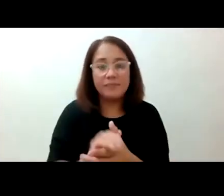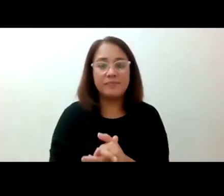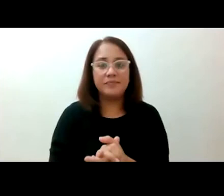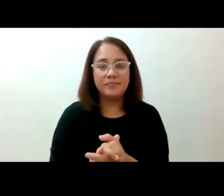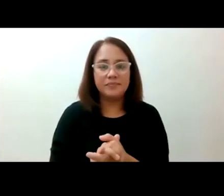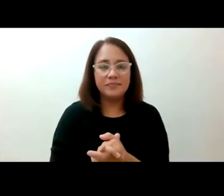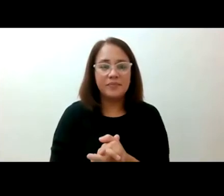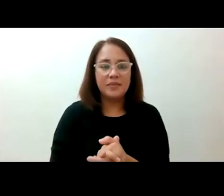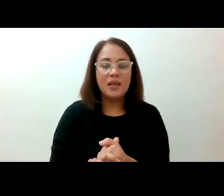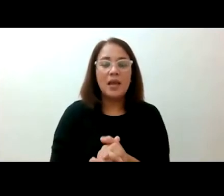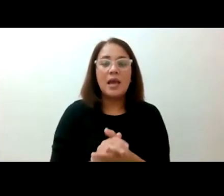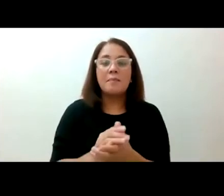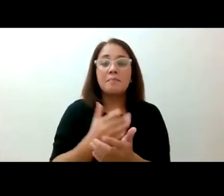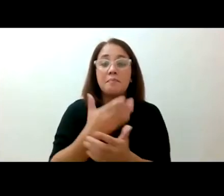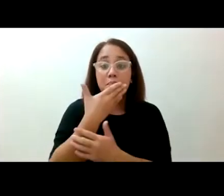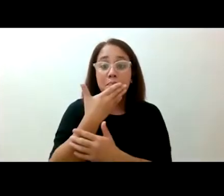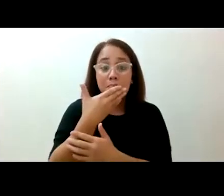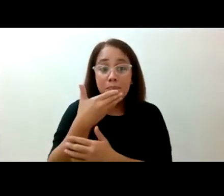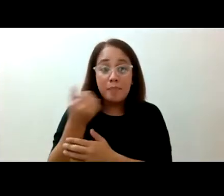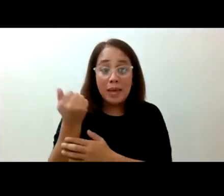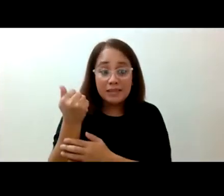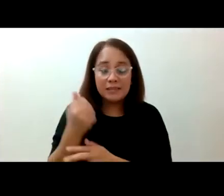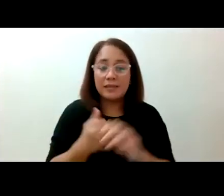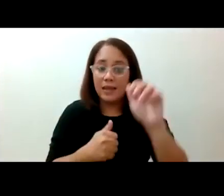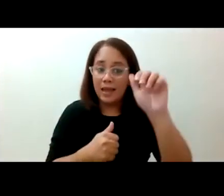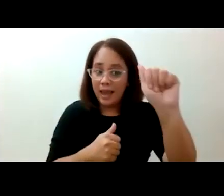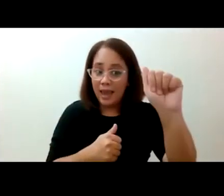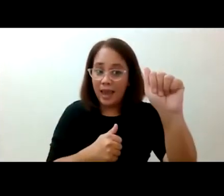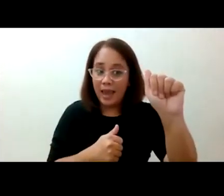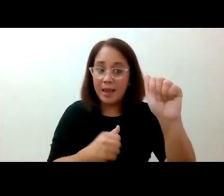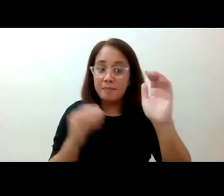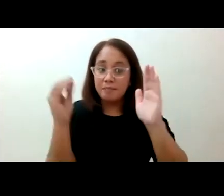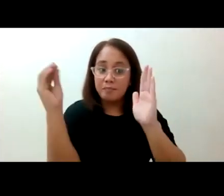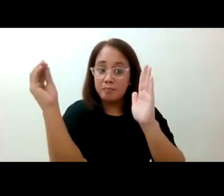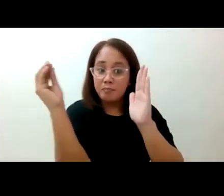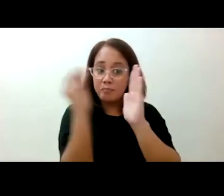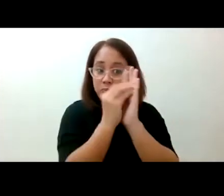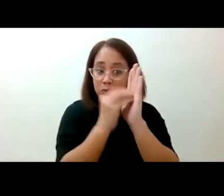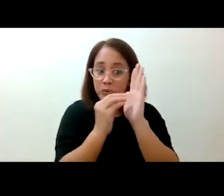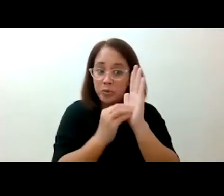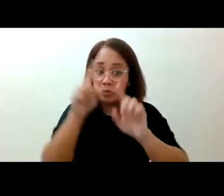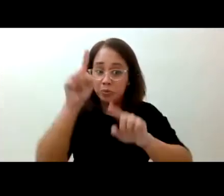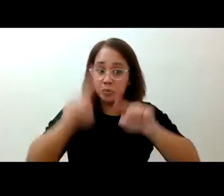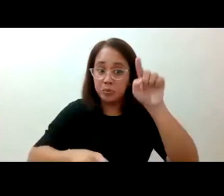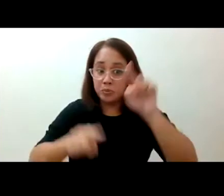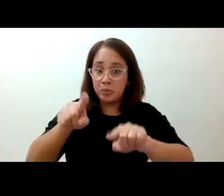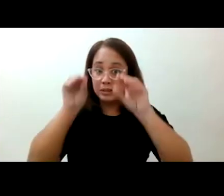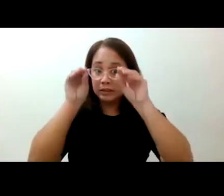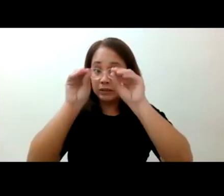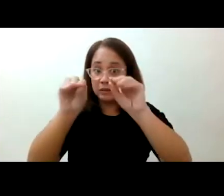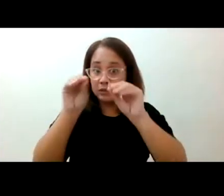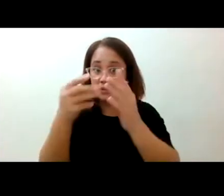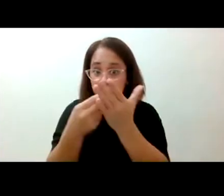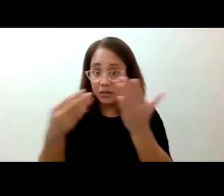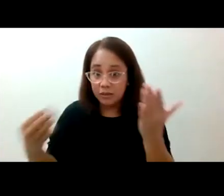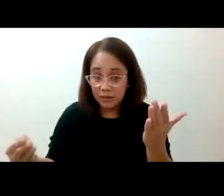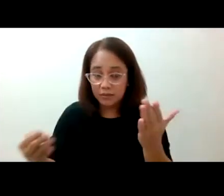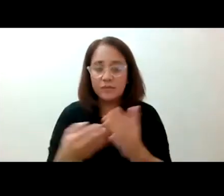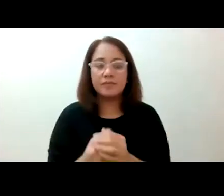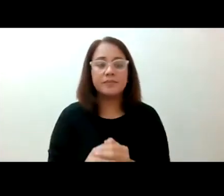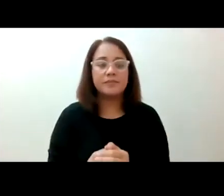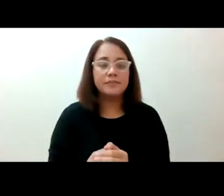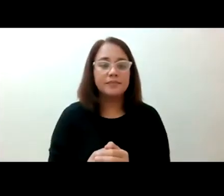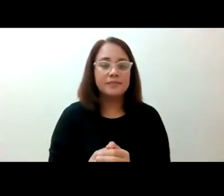it is better, A, to put all the variation in the teaching materials.